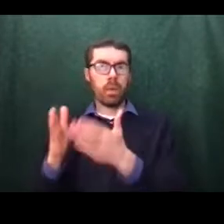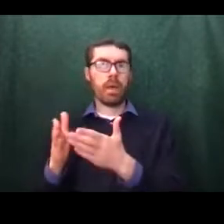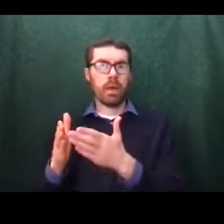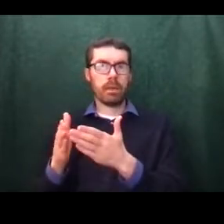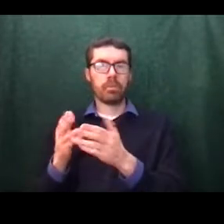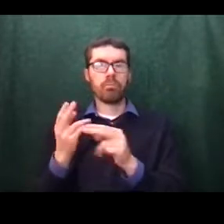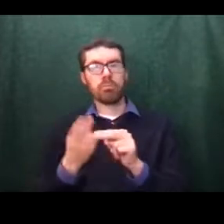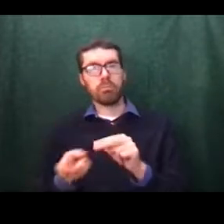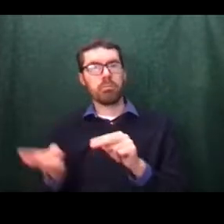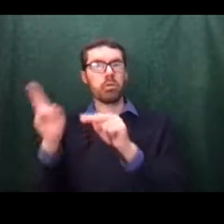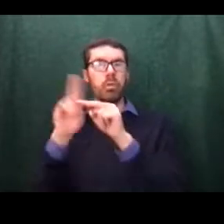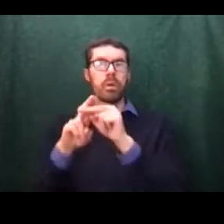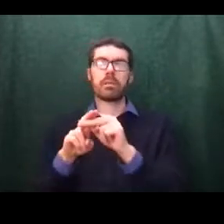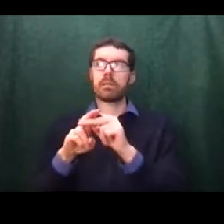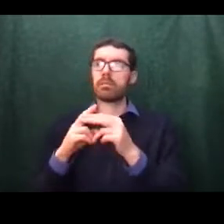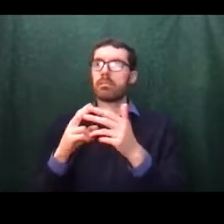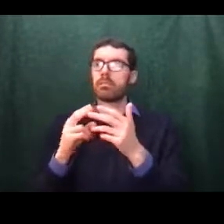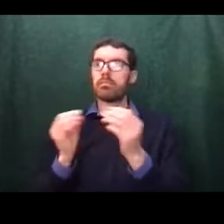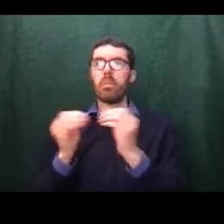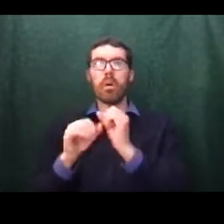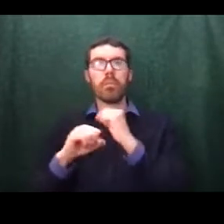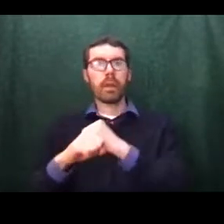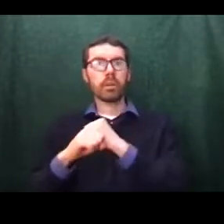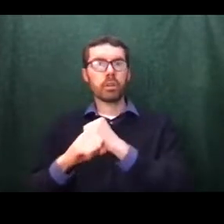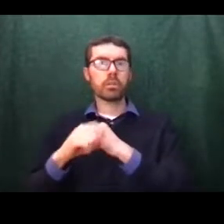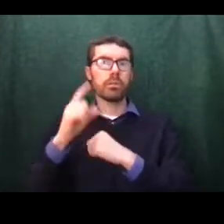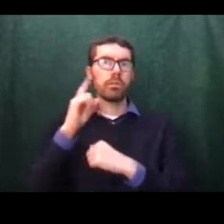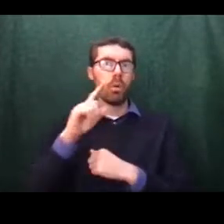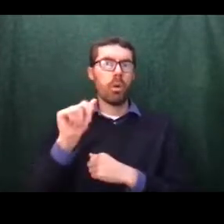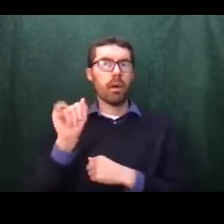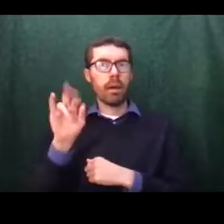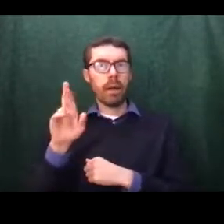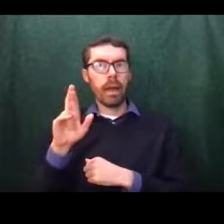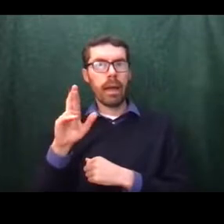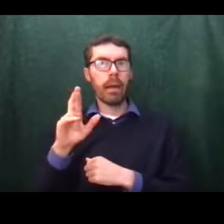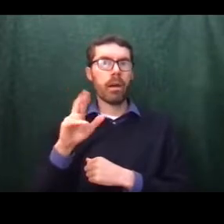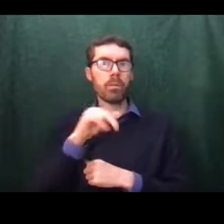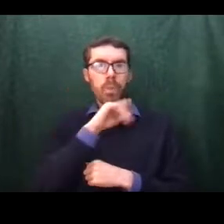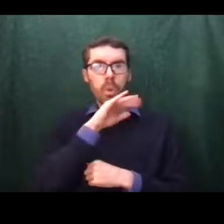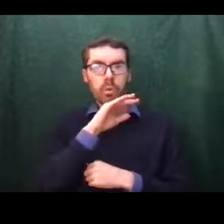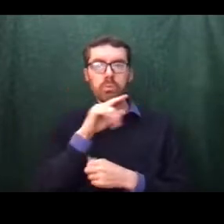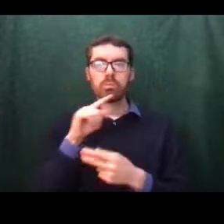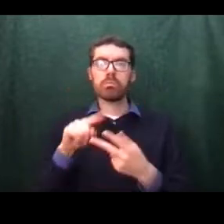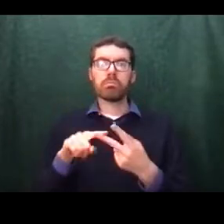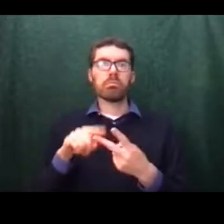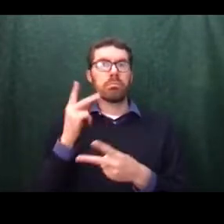increase, protect, fight air pollution, and keep the area cool.